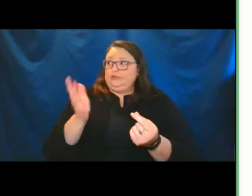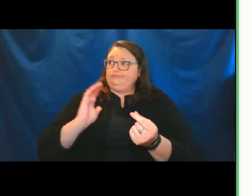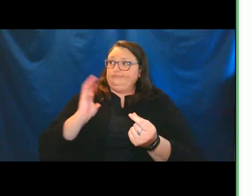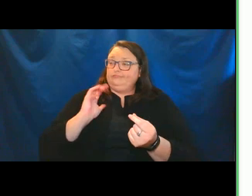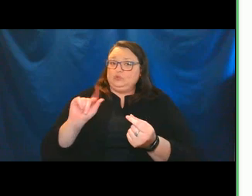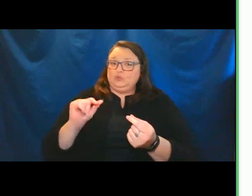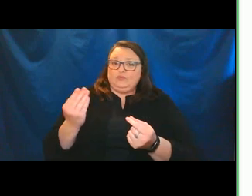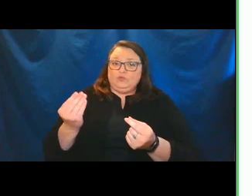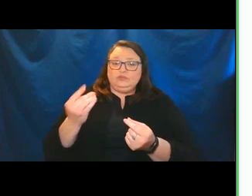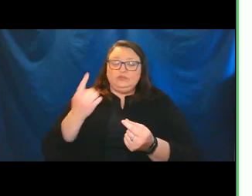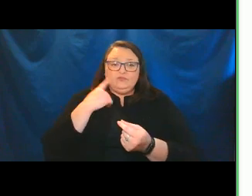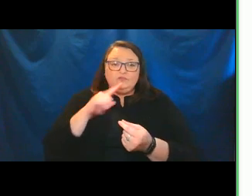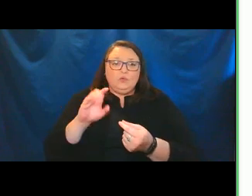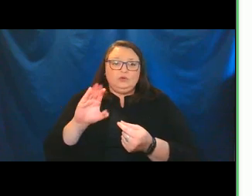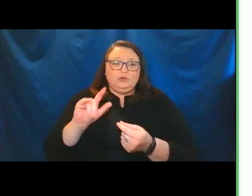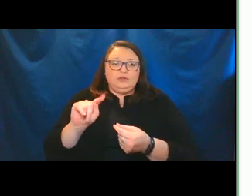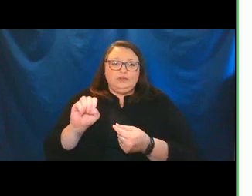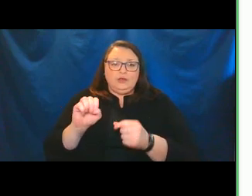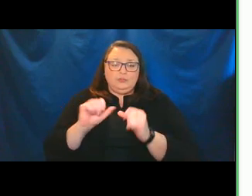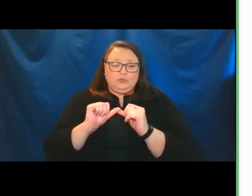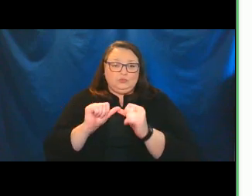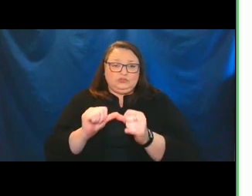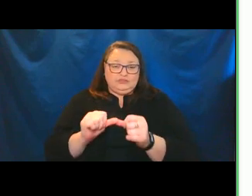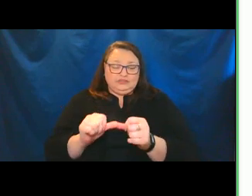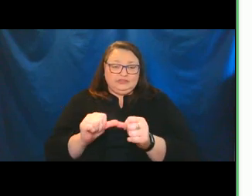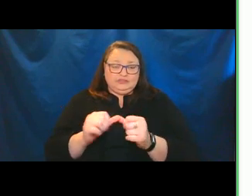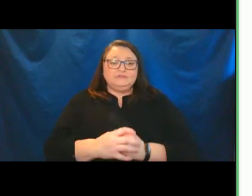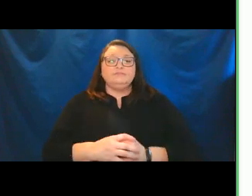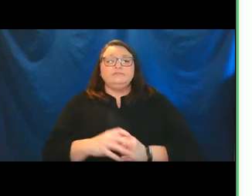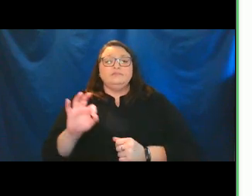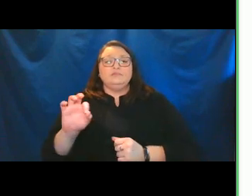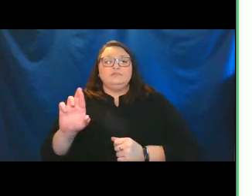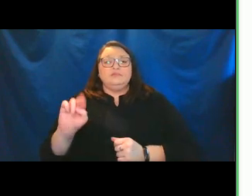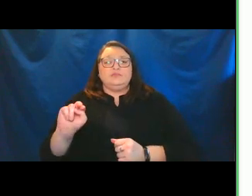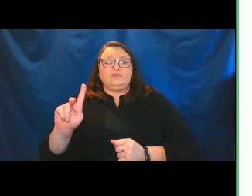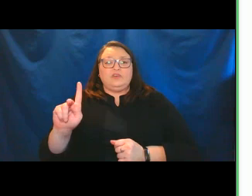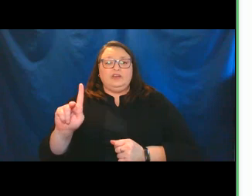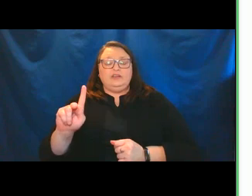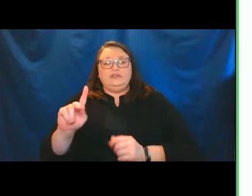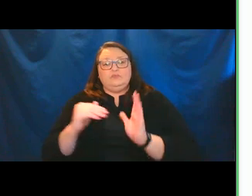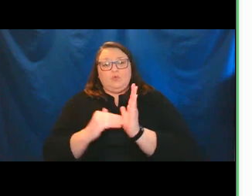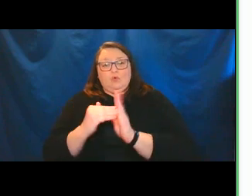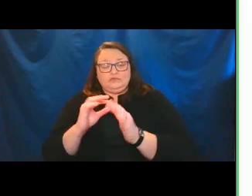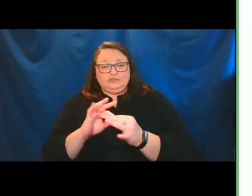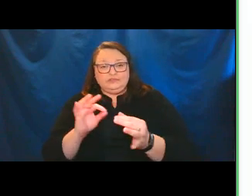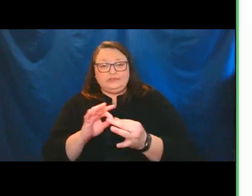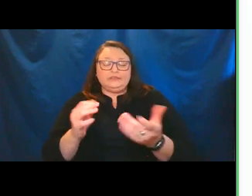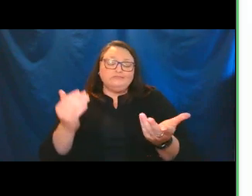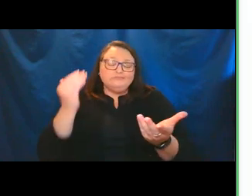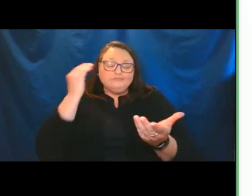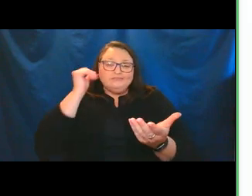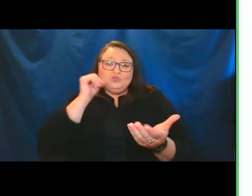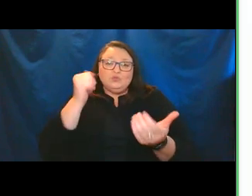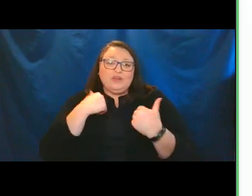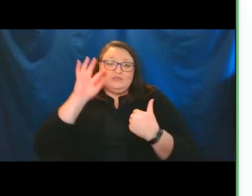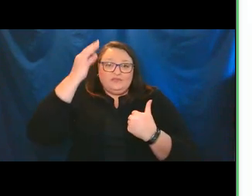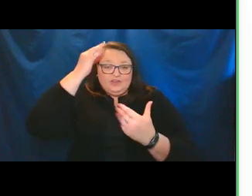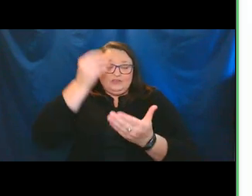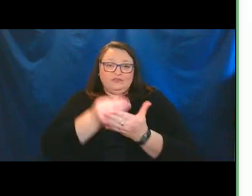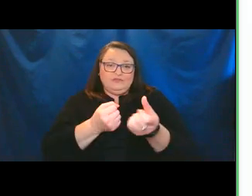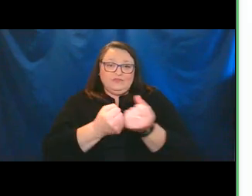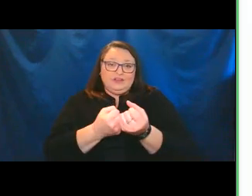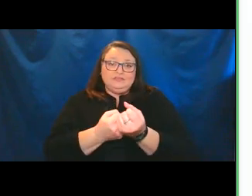resilience. We didn't, as Frank often says, we didn't have a federally funded